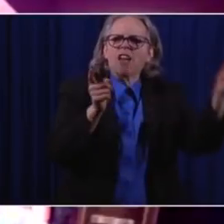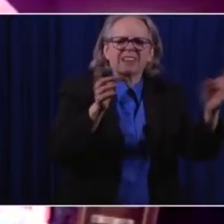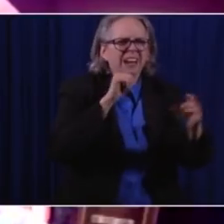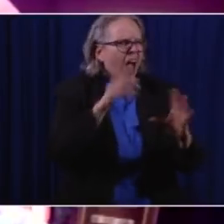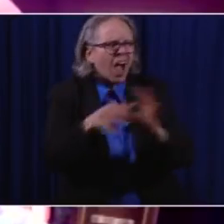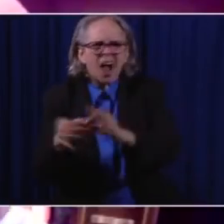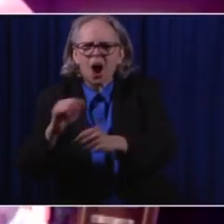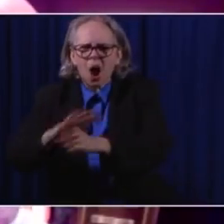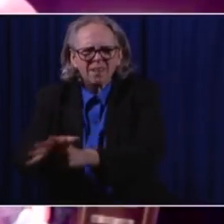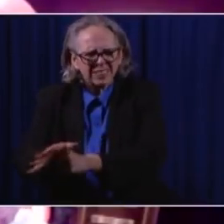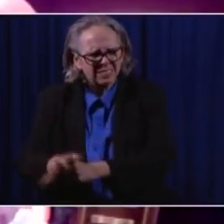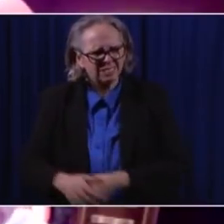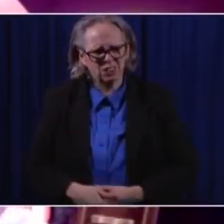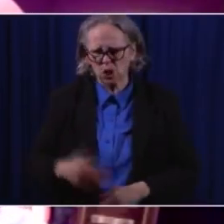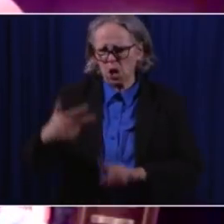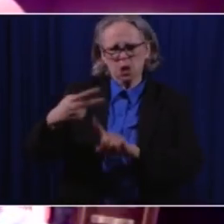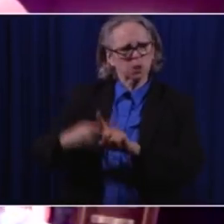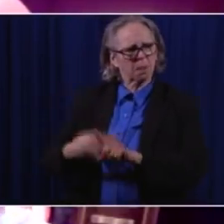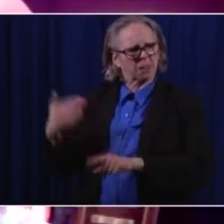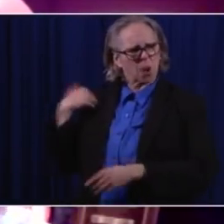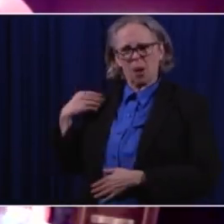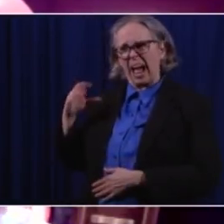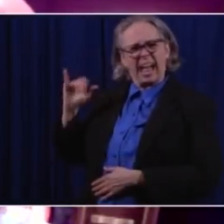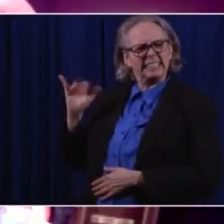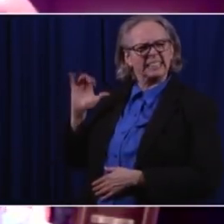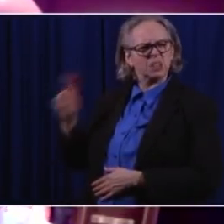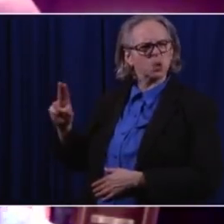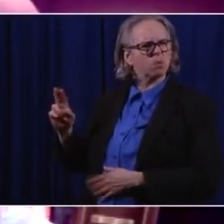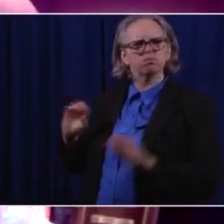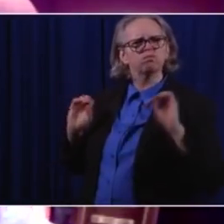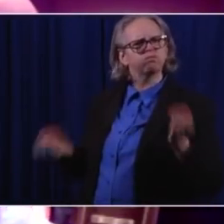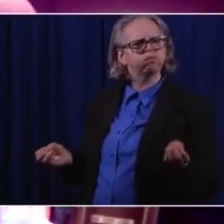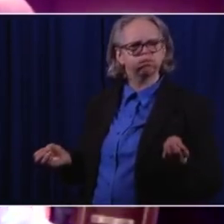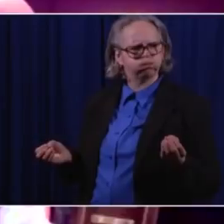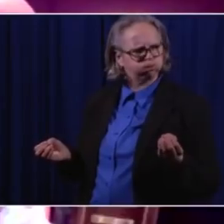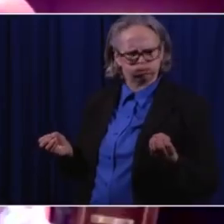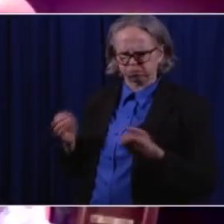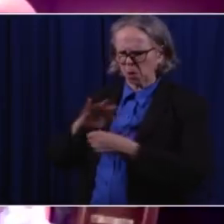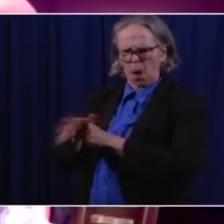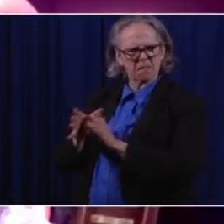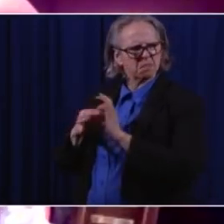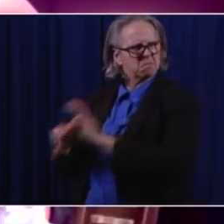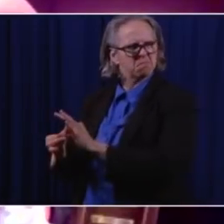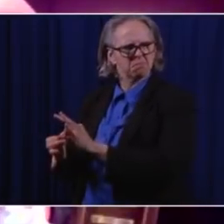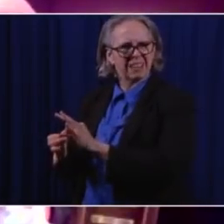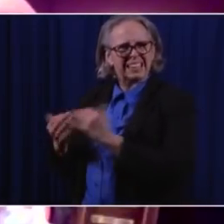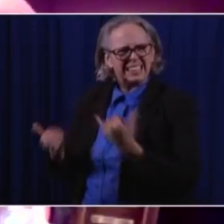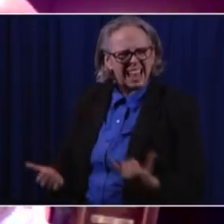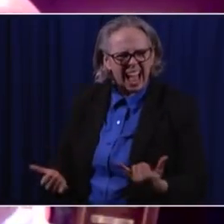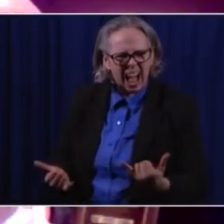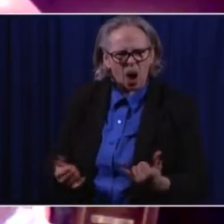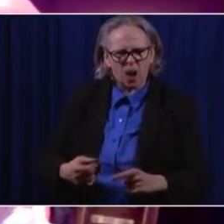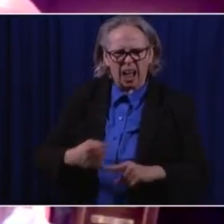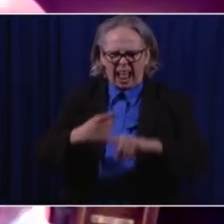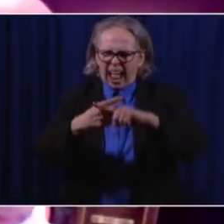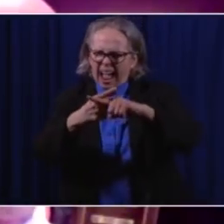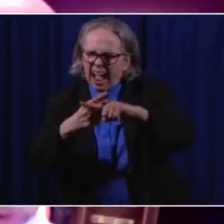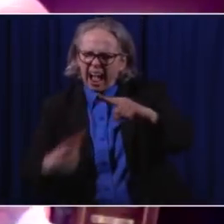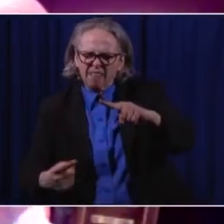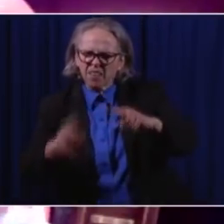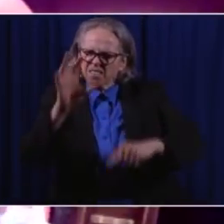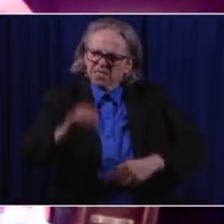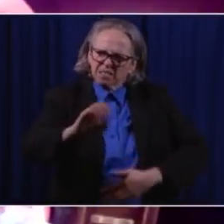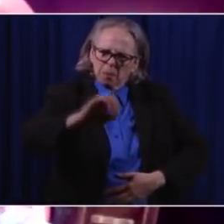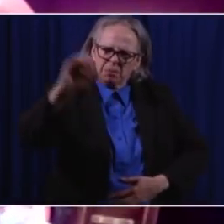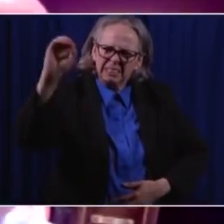COVID patients in it. 2 months later, we're pushing 50% of our intensive care beds being COVID positive patients. And